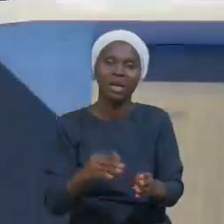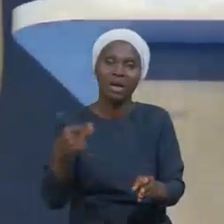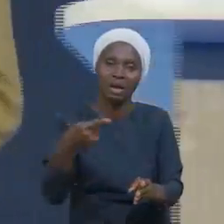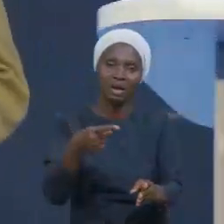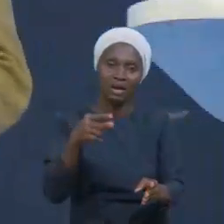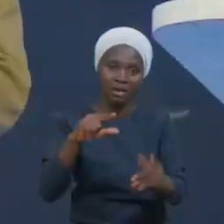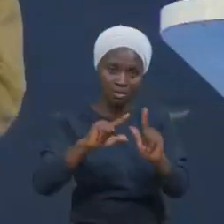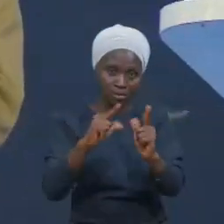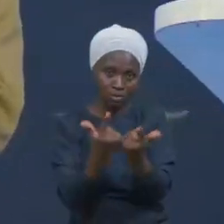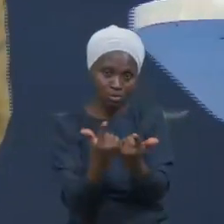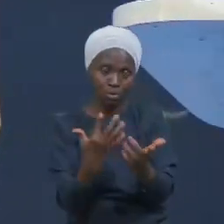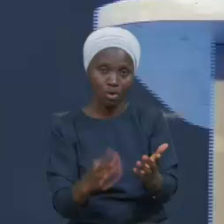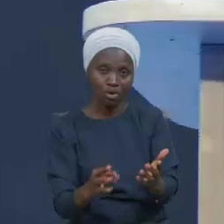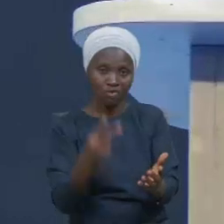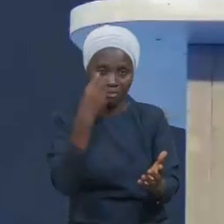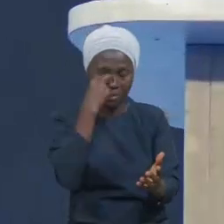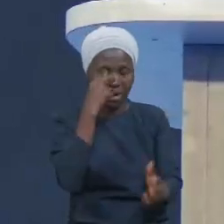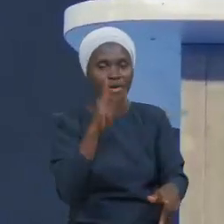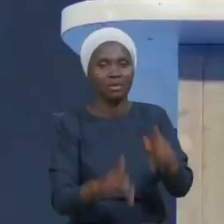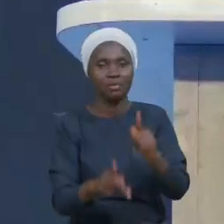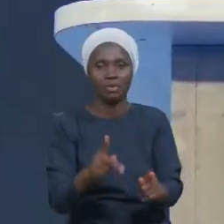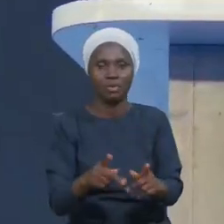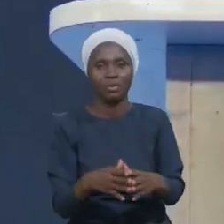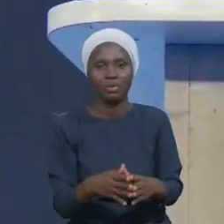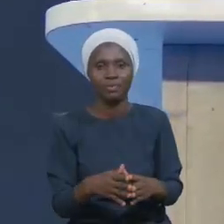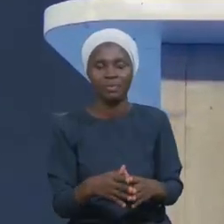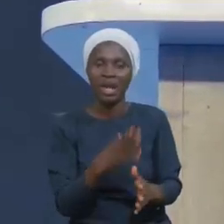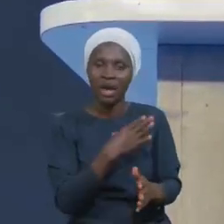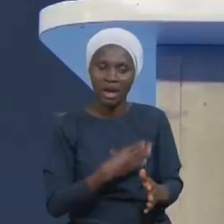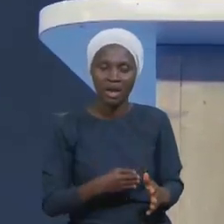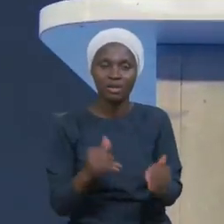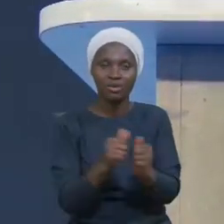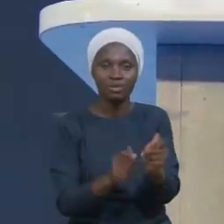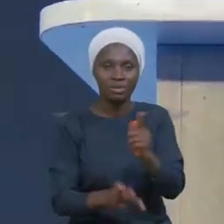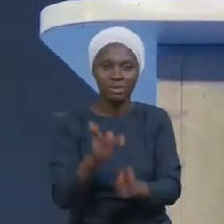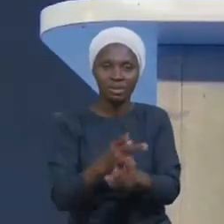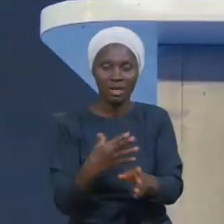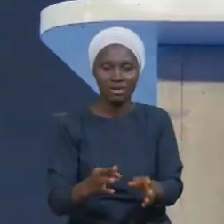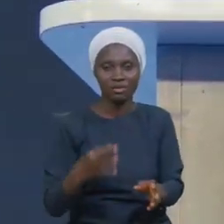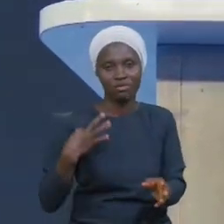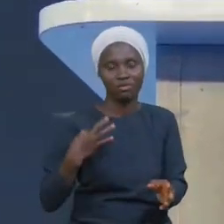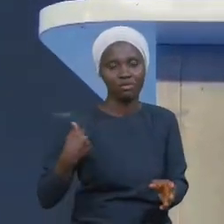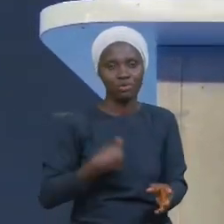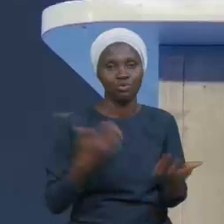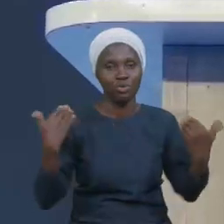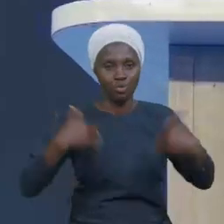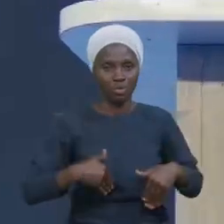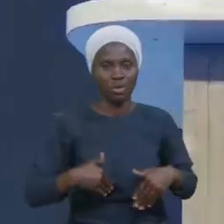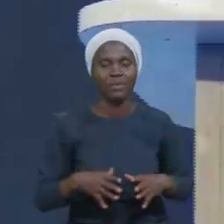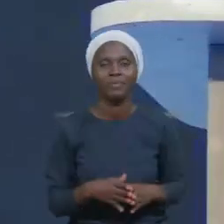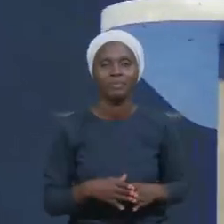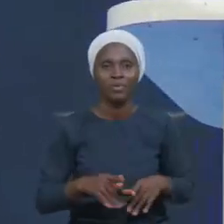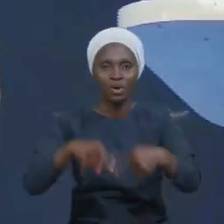we wear. And I'm going to Jesus, the sight giver, the